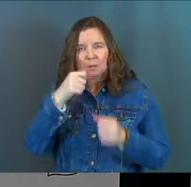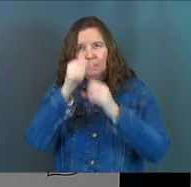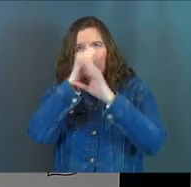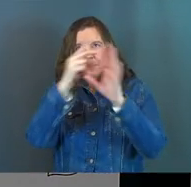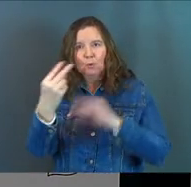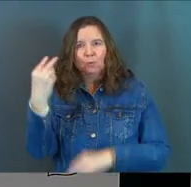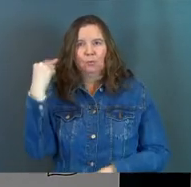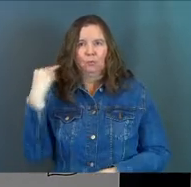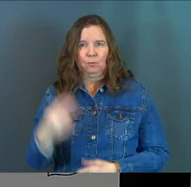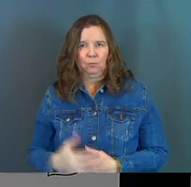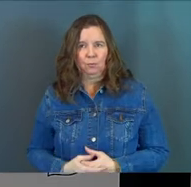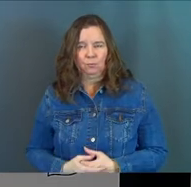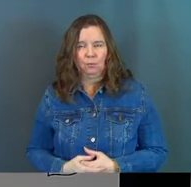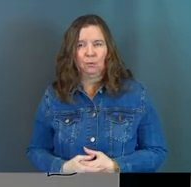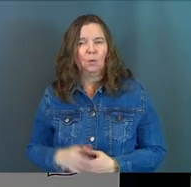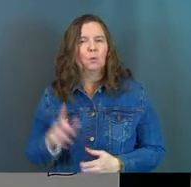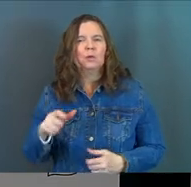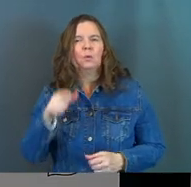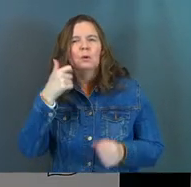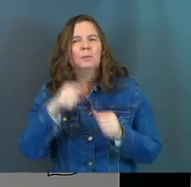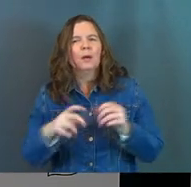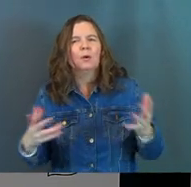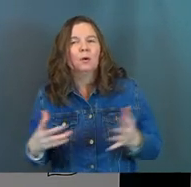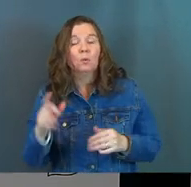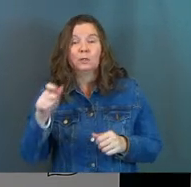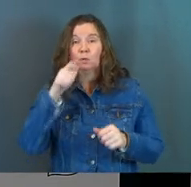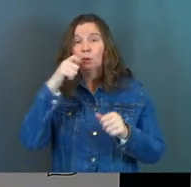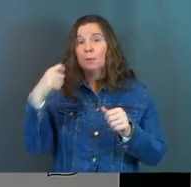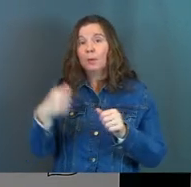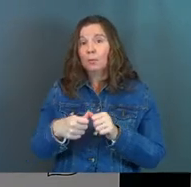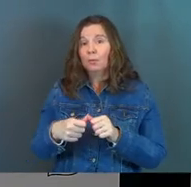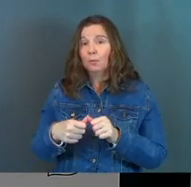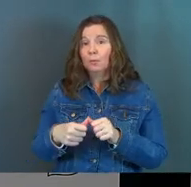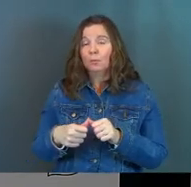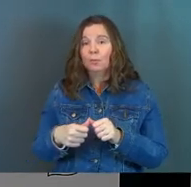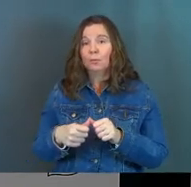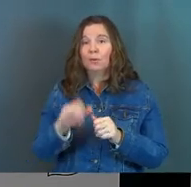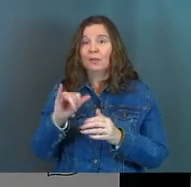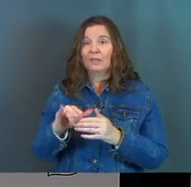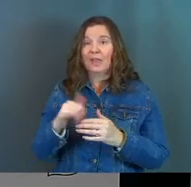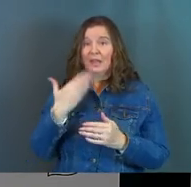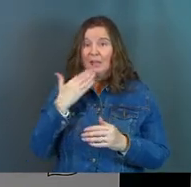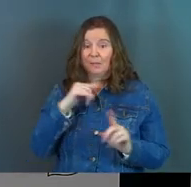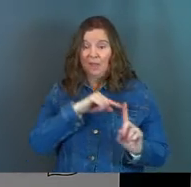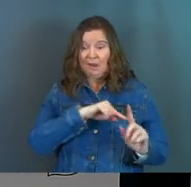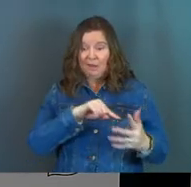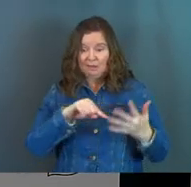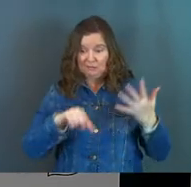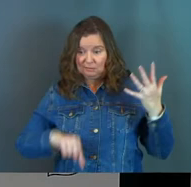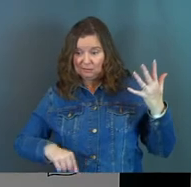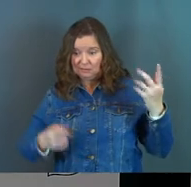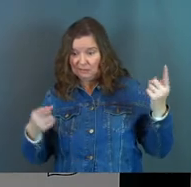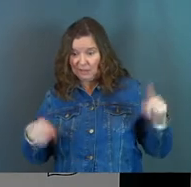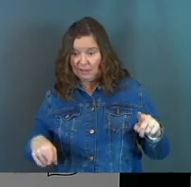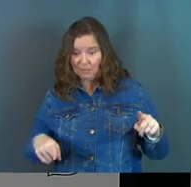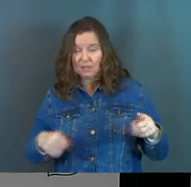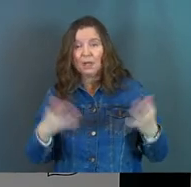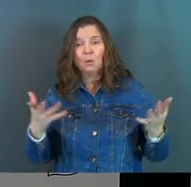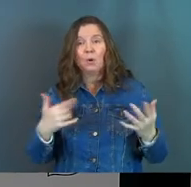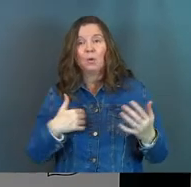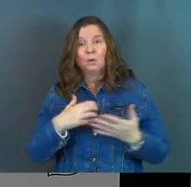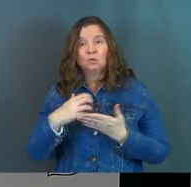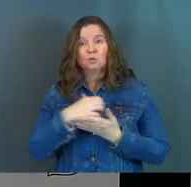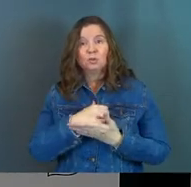remember. What do we need to remember? We need to remember that as bad as this is, it's what